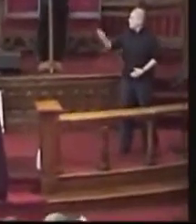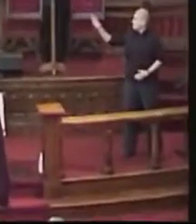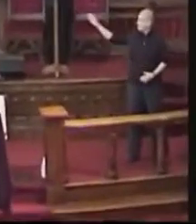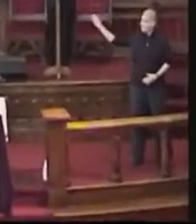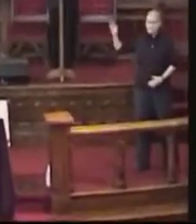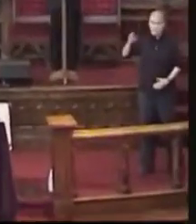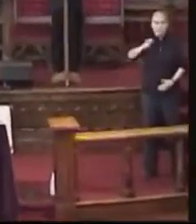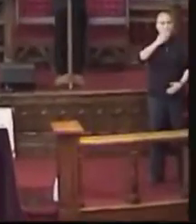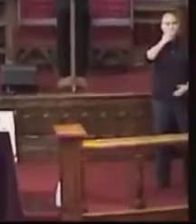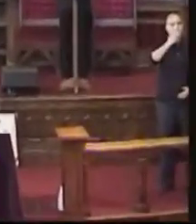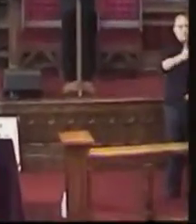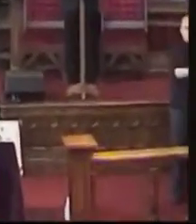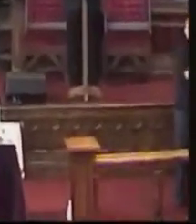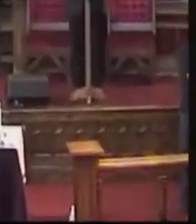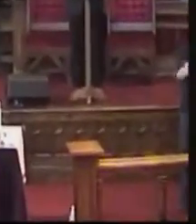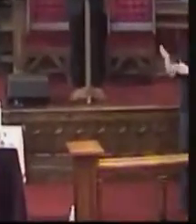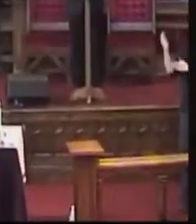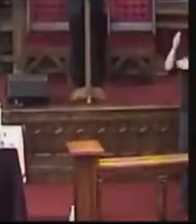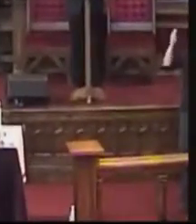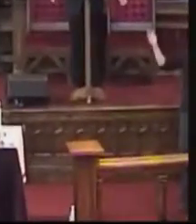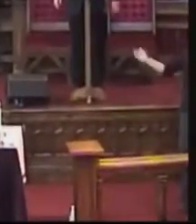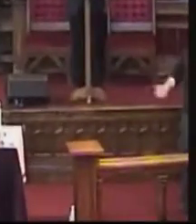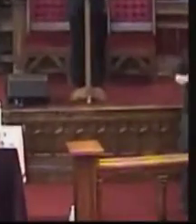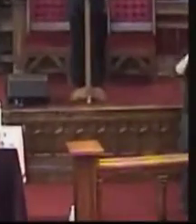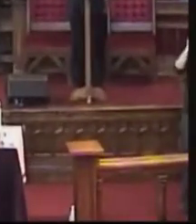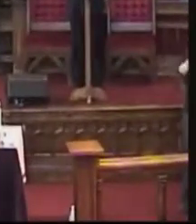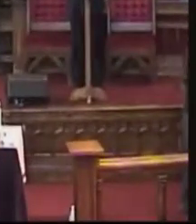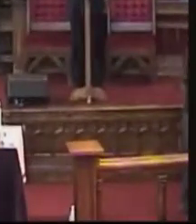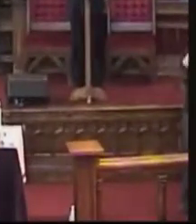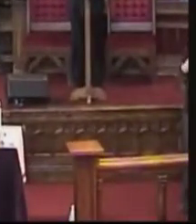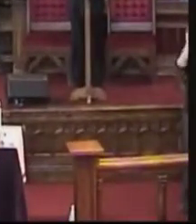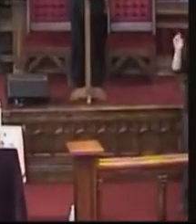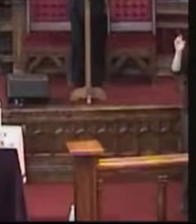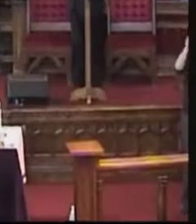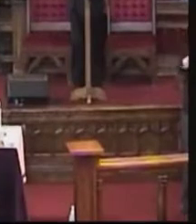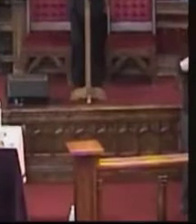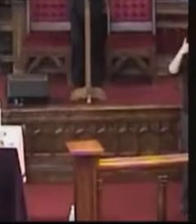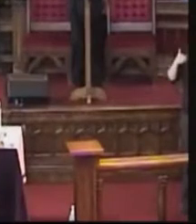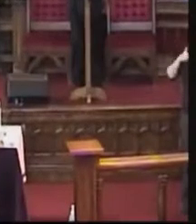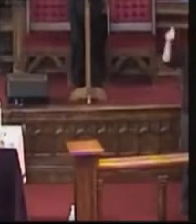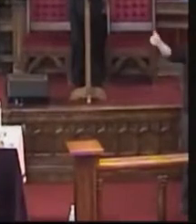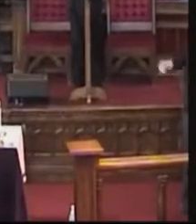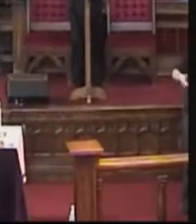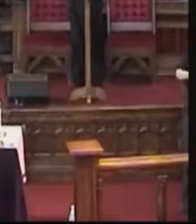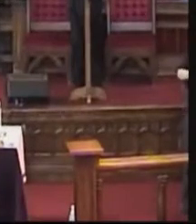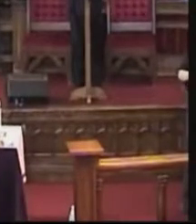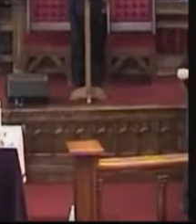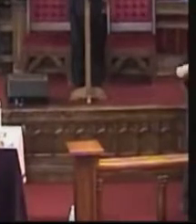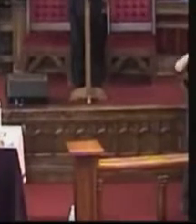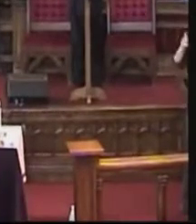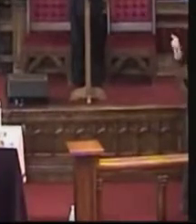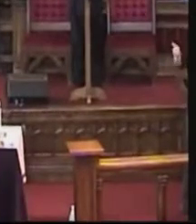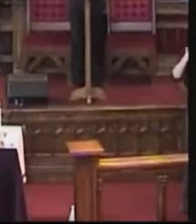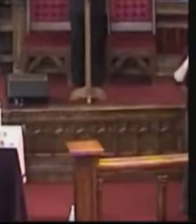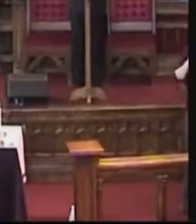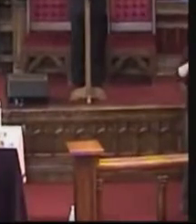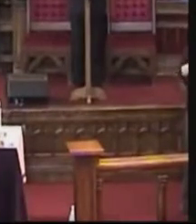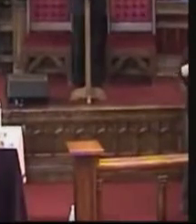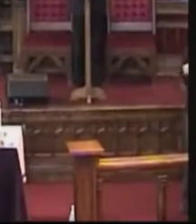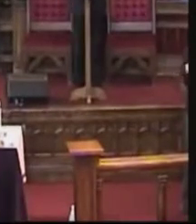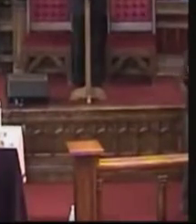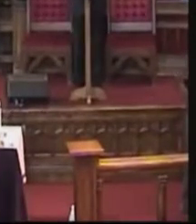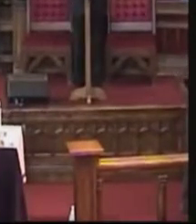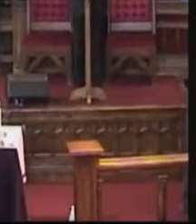Good morning and welcome to MCC Toronto. We want to welcome you this morning, whether you're attending for the first time or the 100th